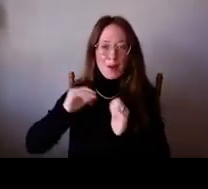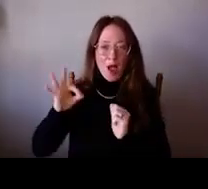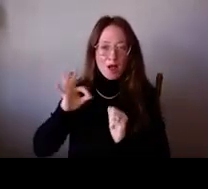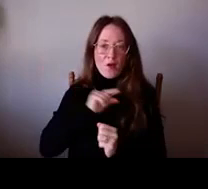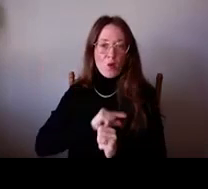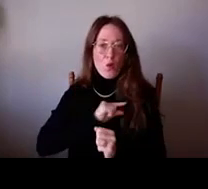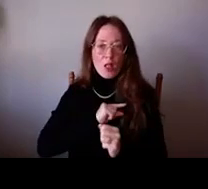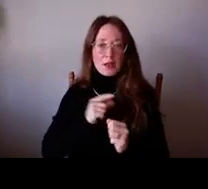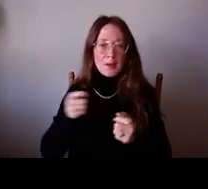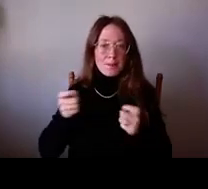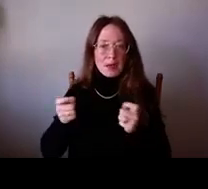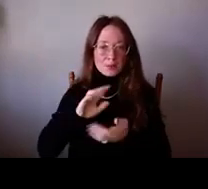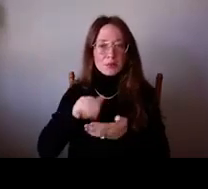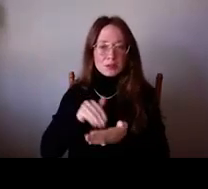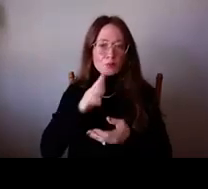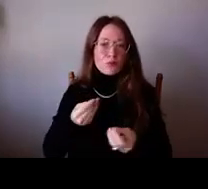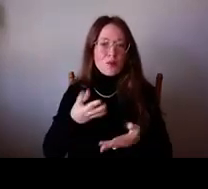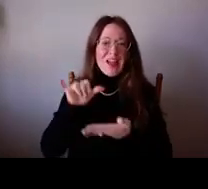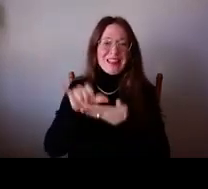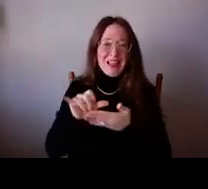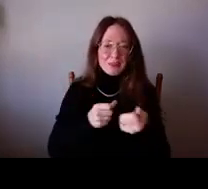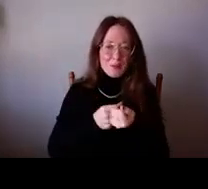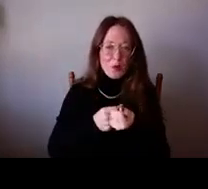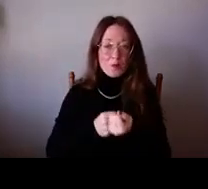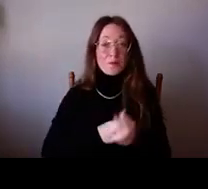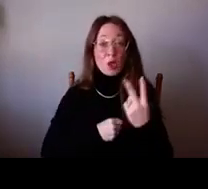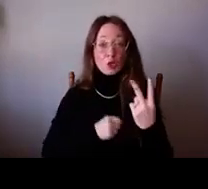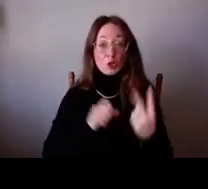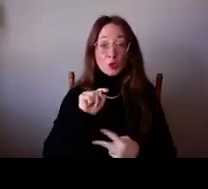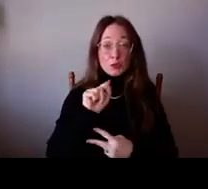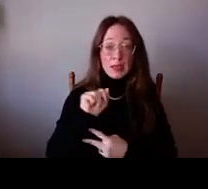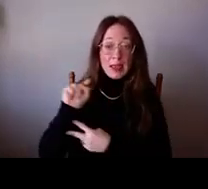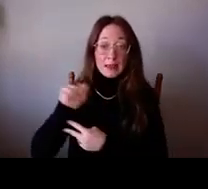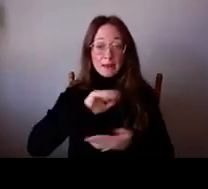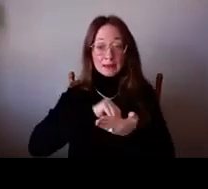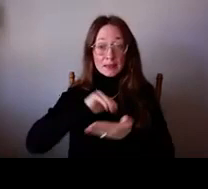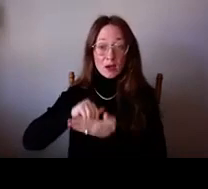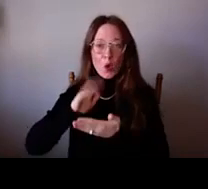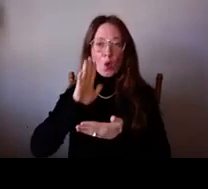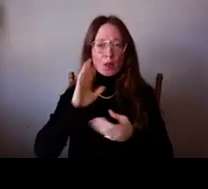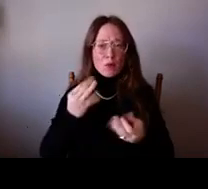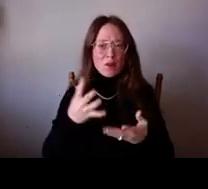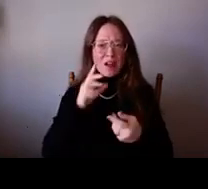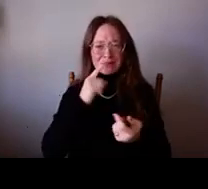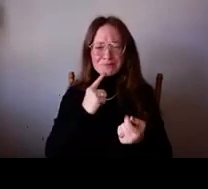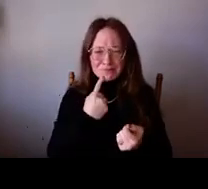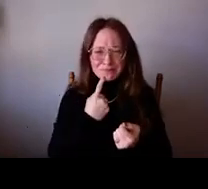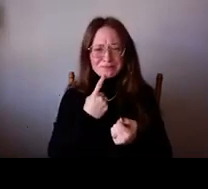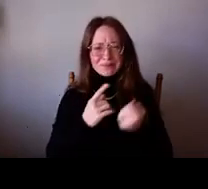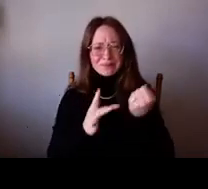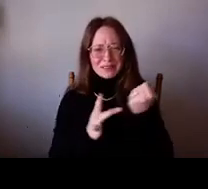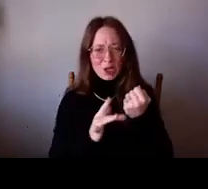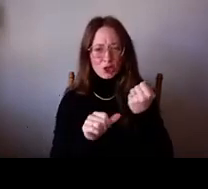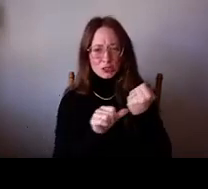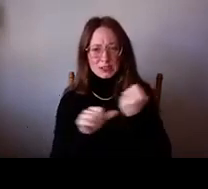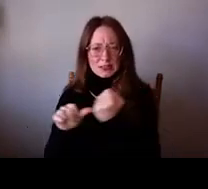Center, to provide that support. These 2 TA centers will provide intensive technical assistance to support states so that the